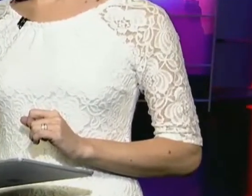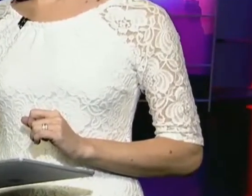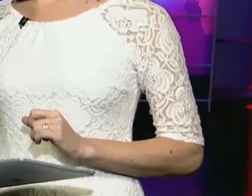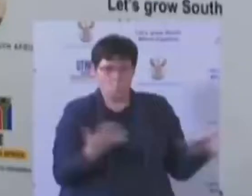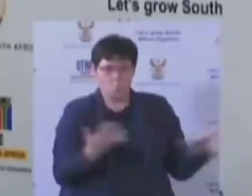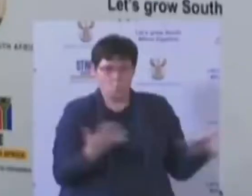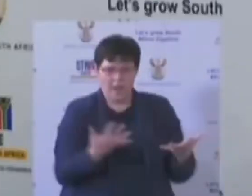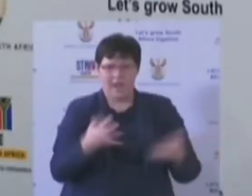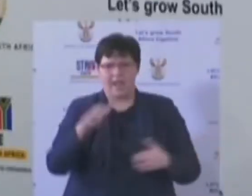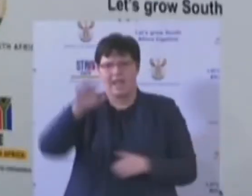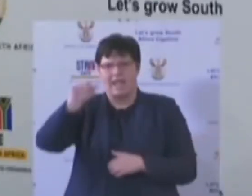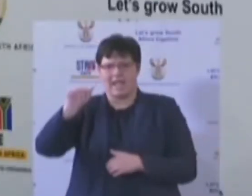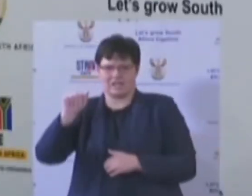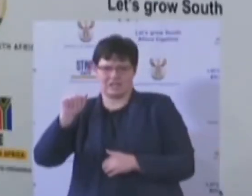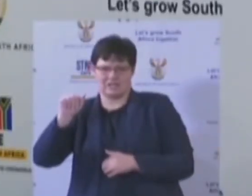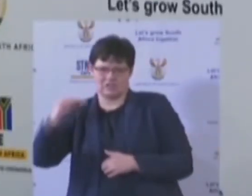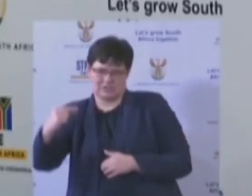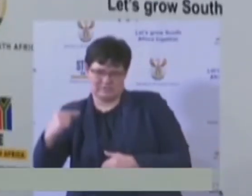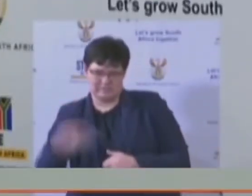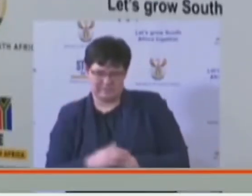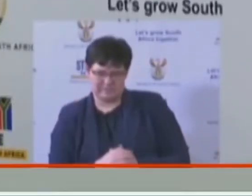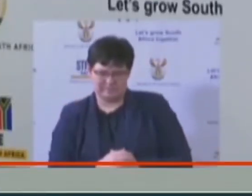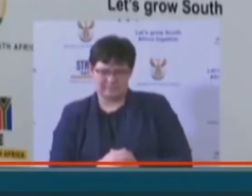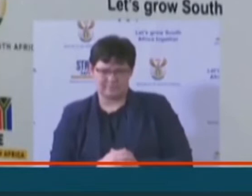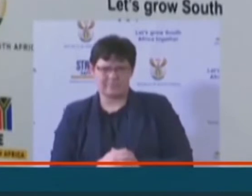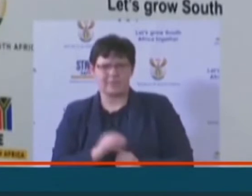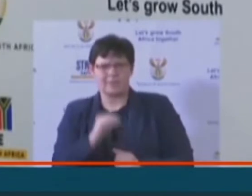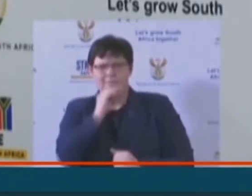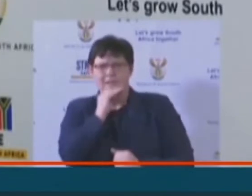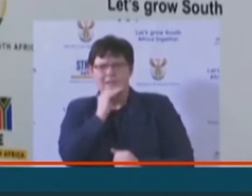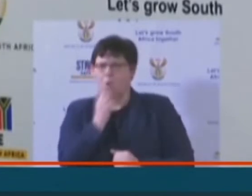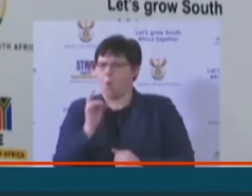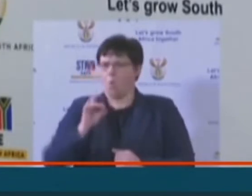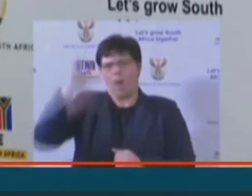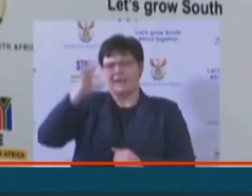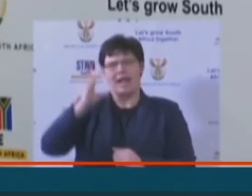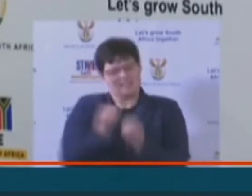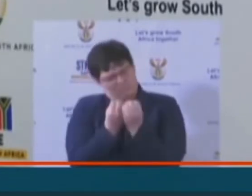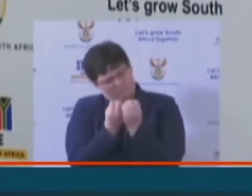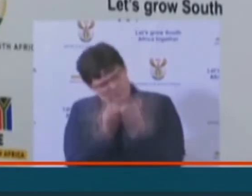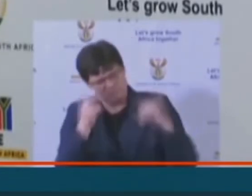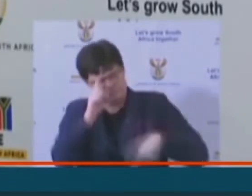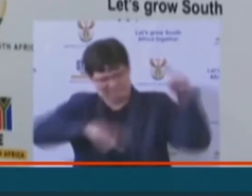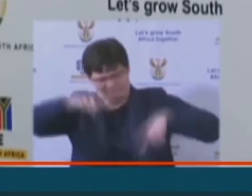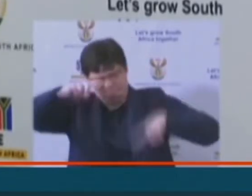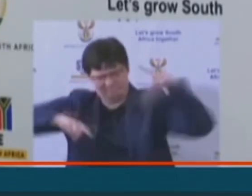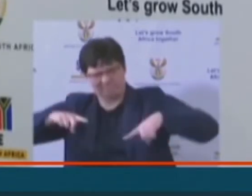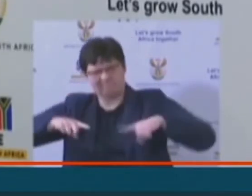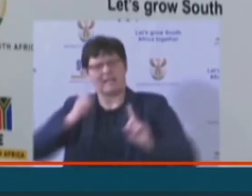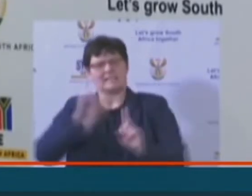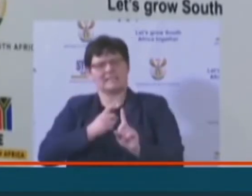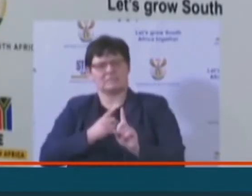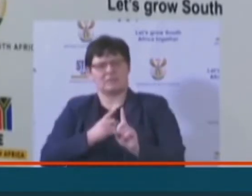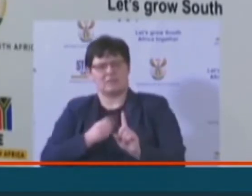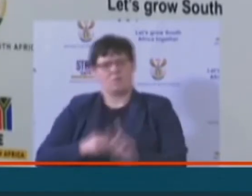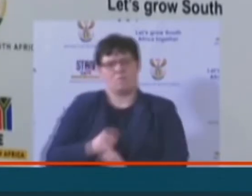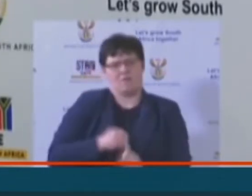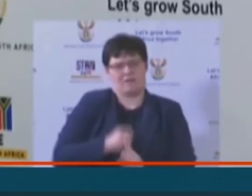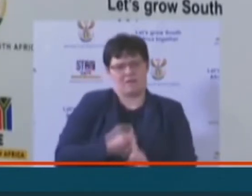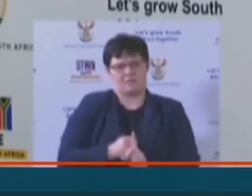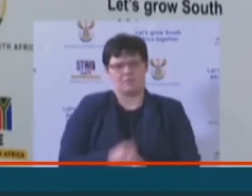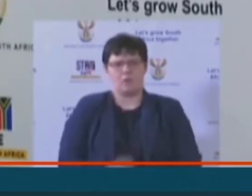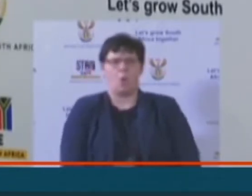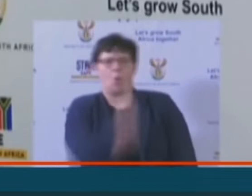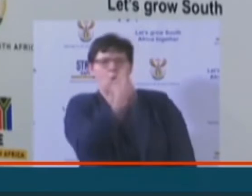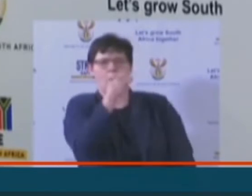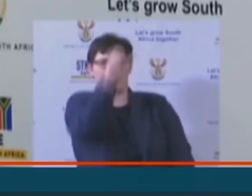corruption. So this was a multidisciplinary team effort that did not just rely on